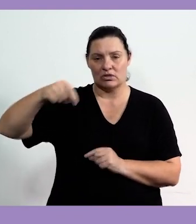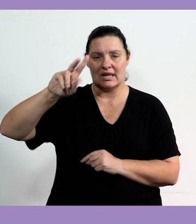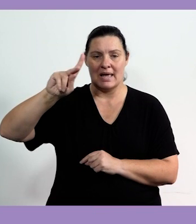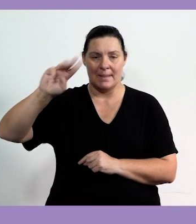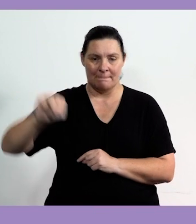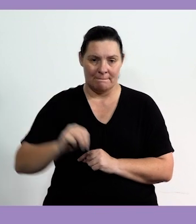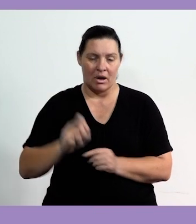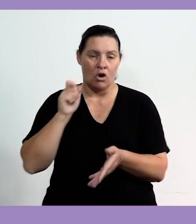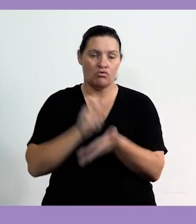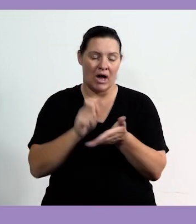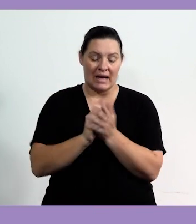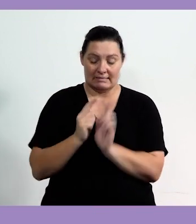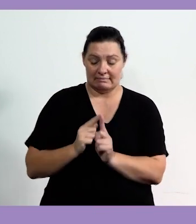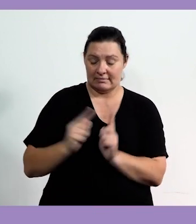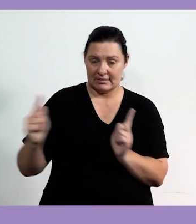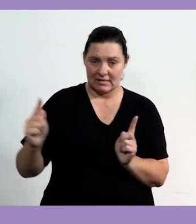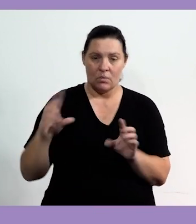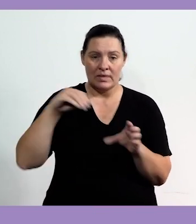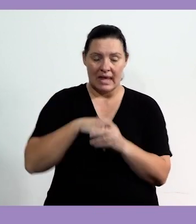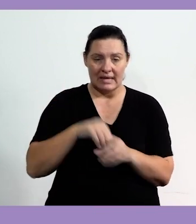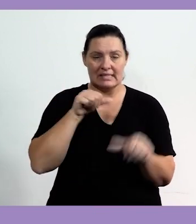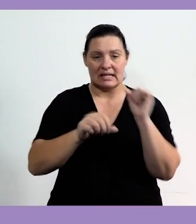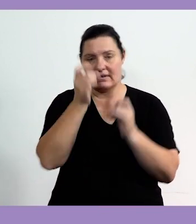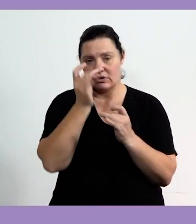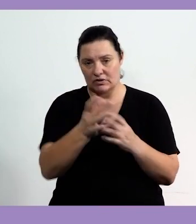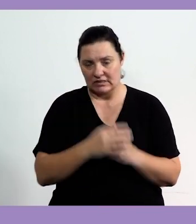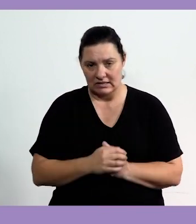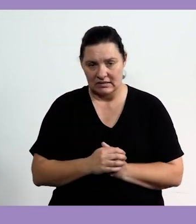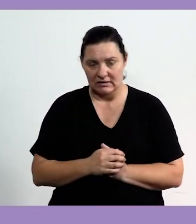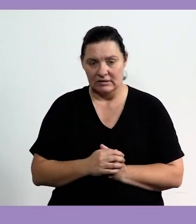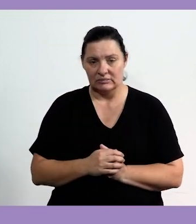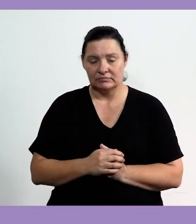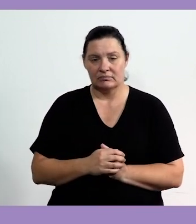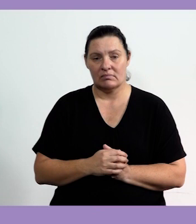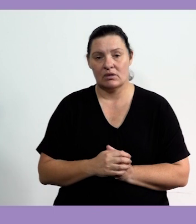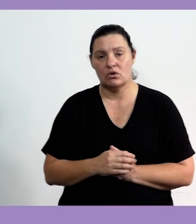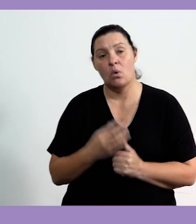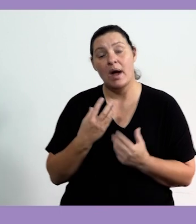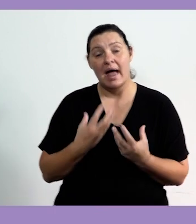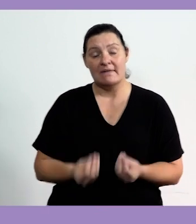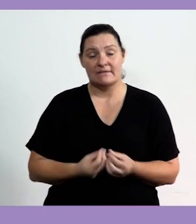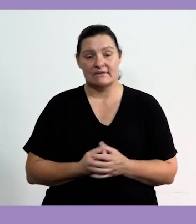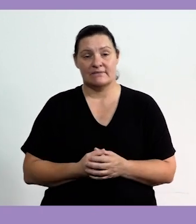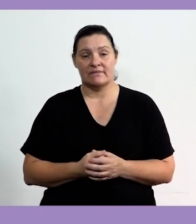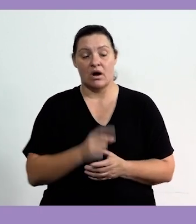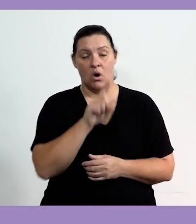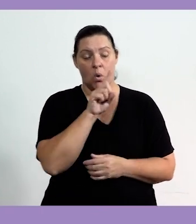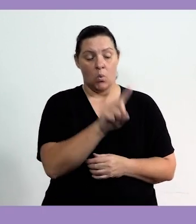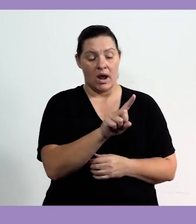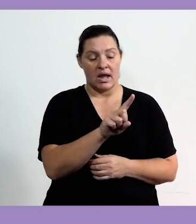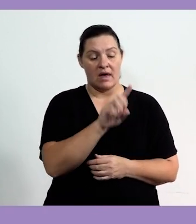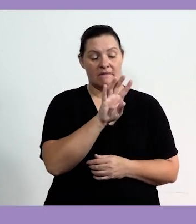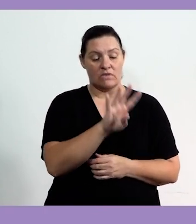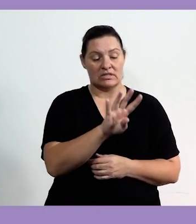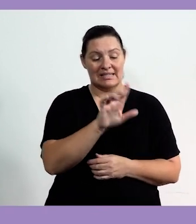147,400,000 kilometers. Write down the distance in scientific notation. So we have